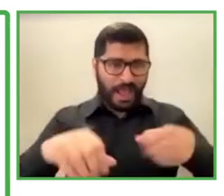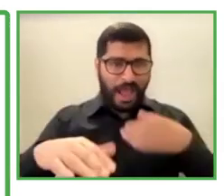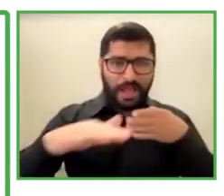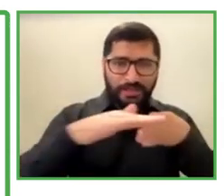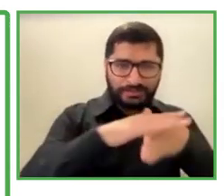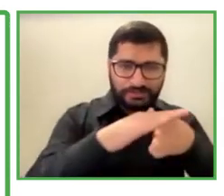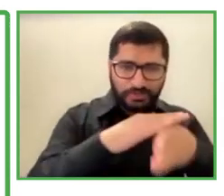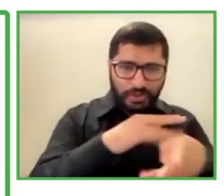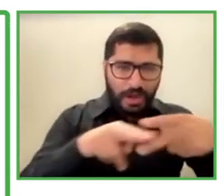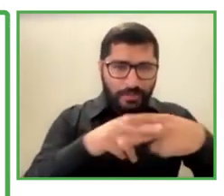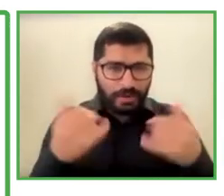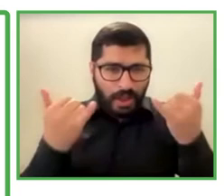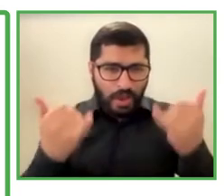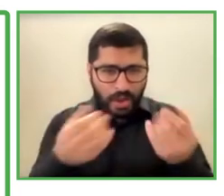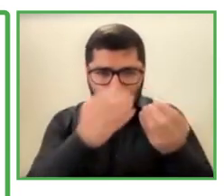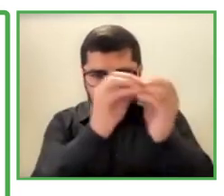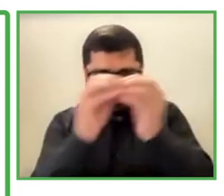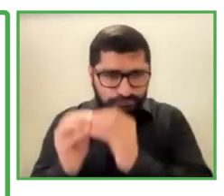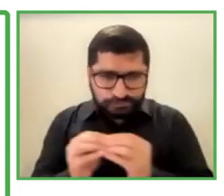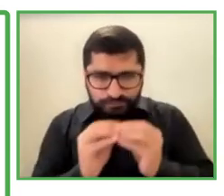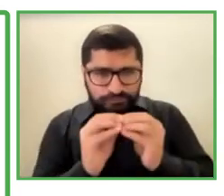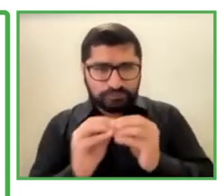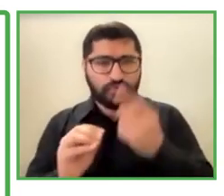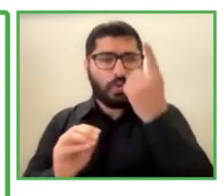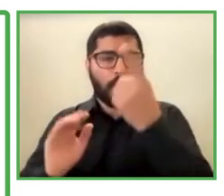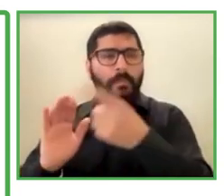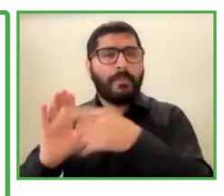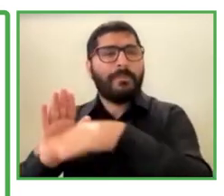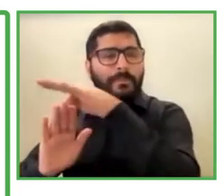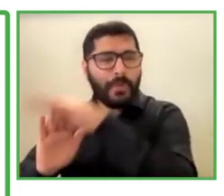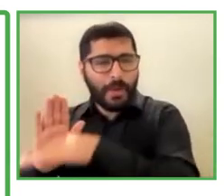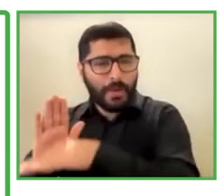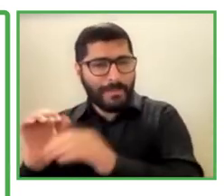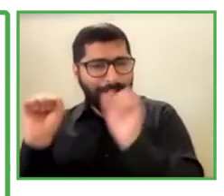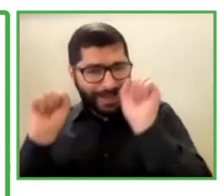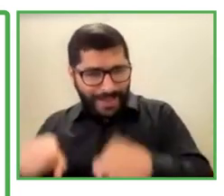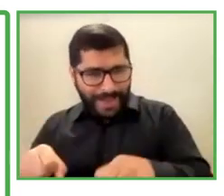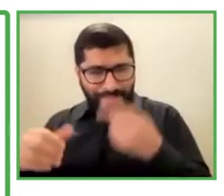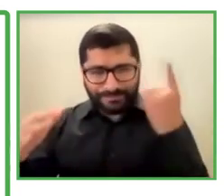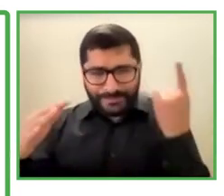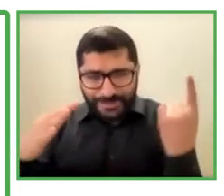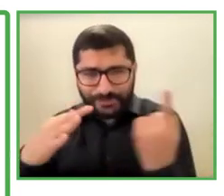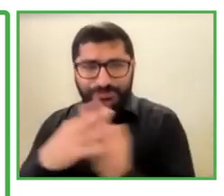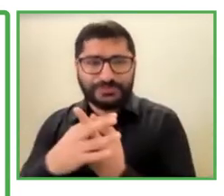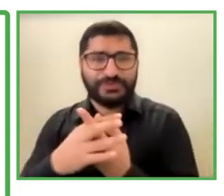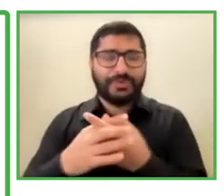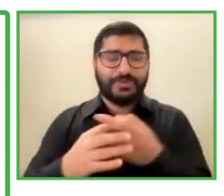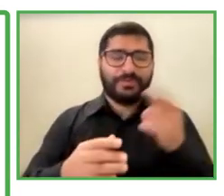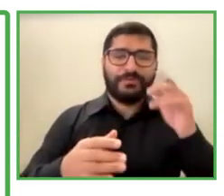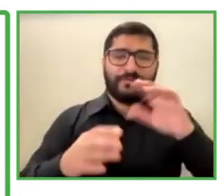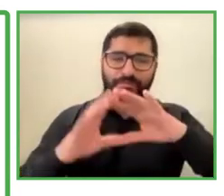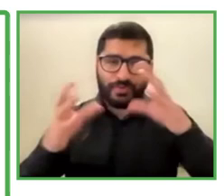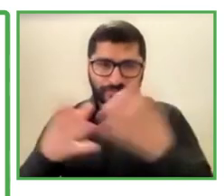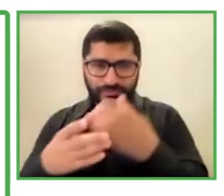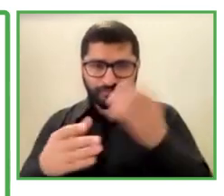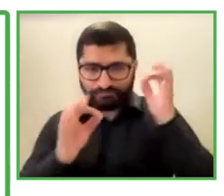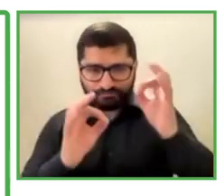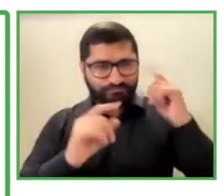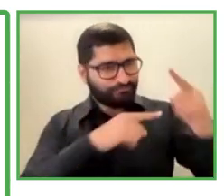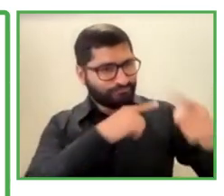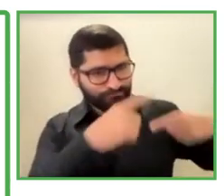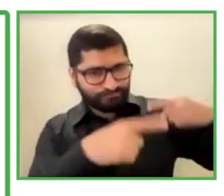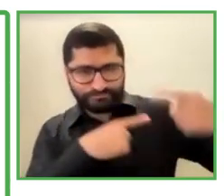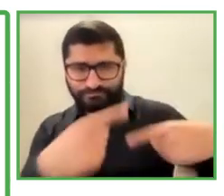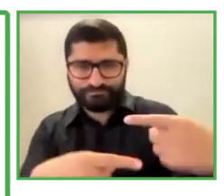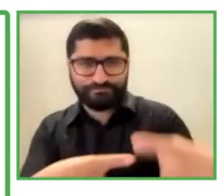now carrying out an innovation process in adaptation to workplaces for Foundation 11. On the other